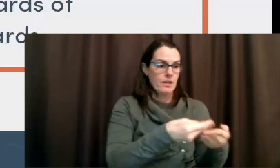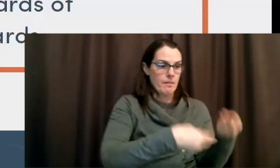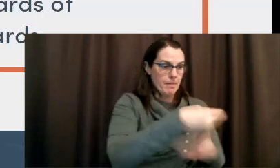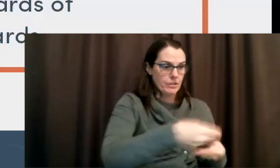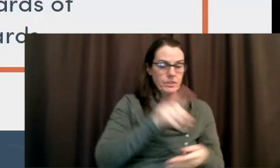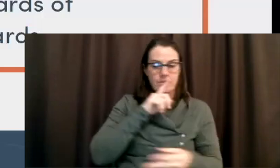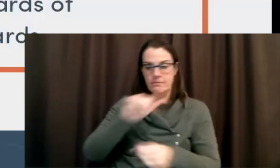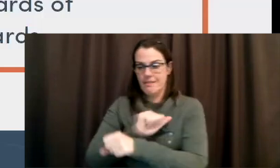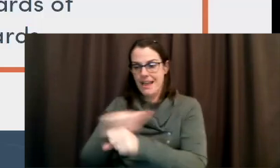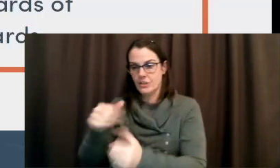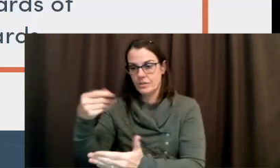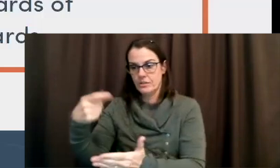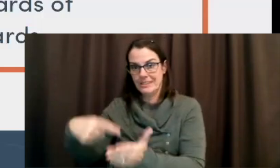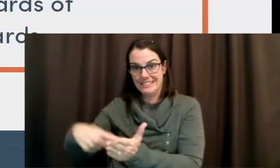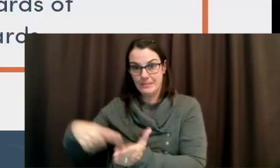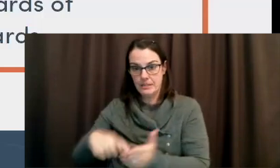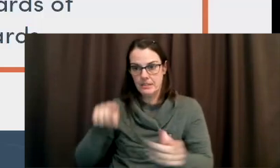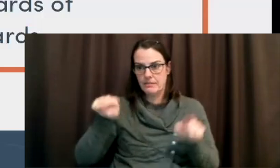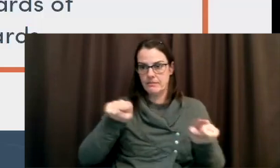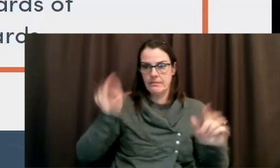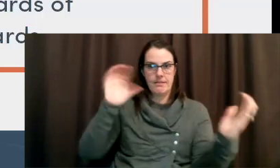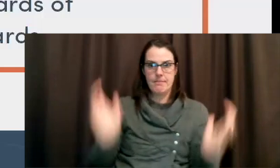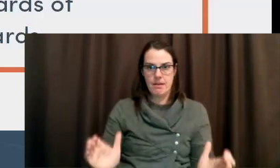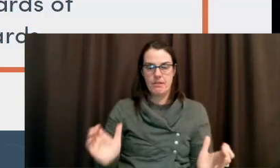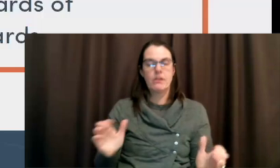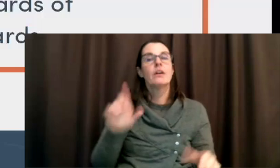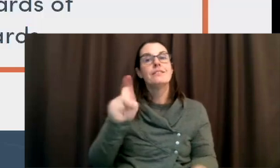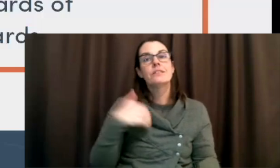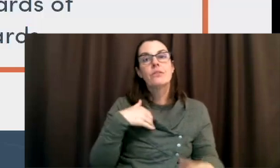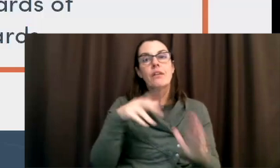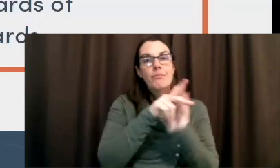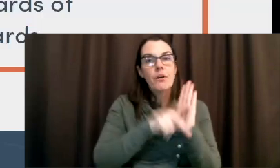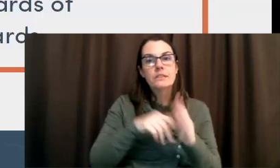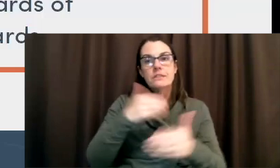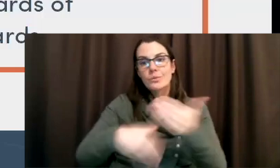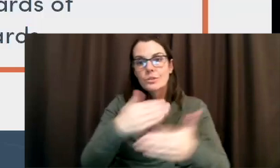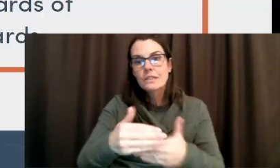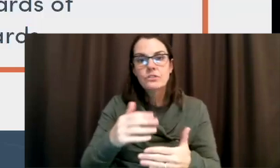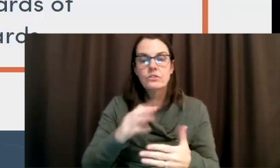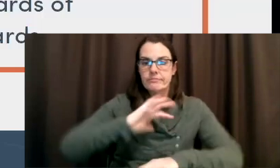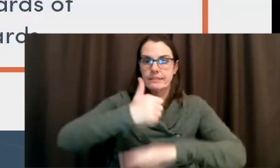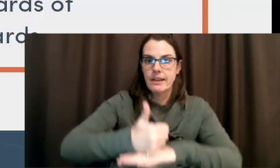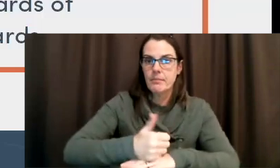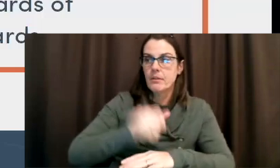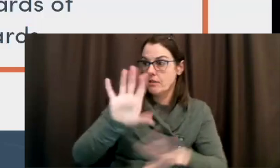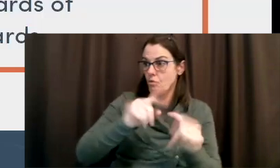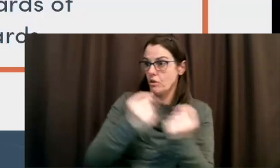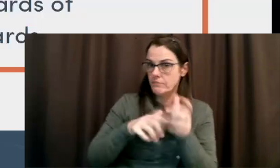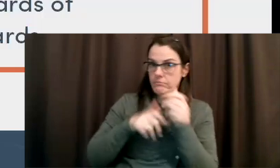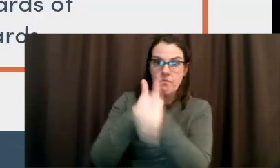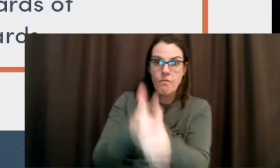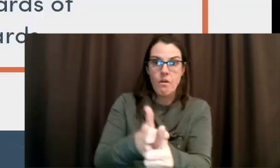as well as have some policies and procedures in place that your team abides by when managing federal